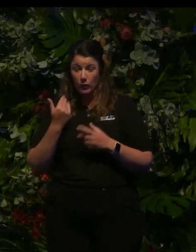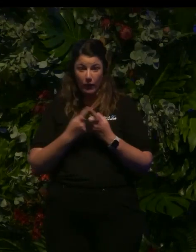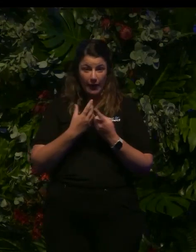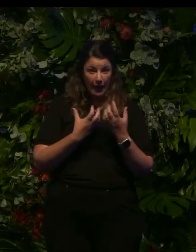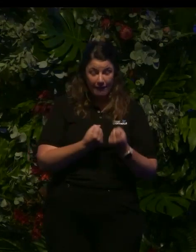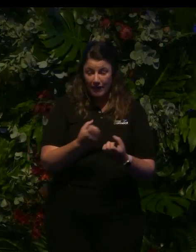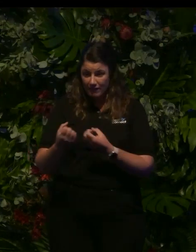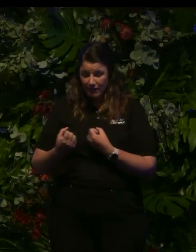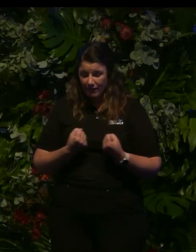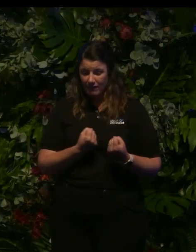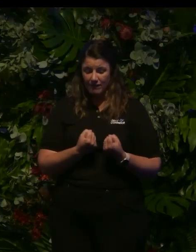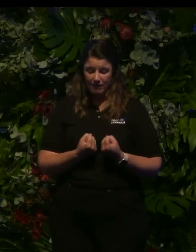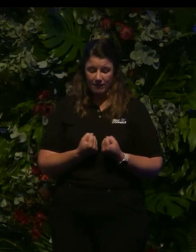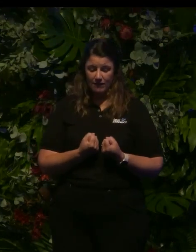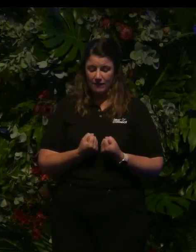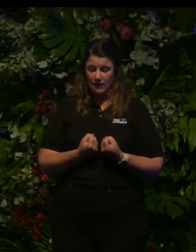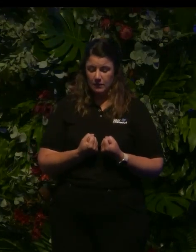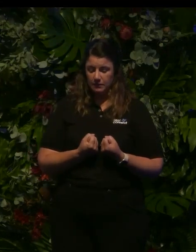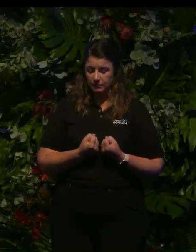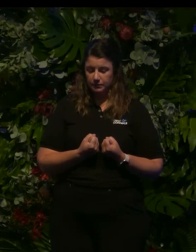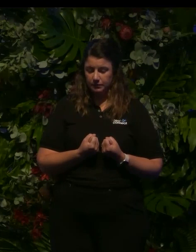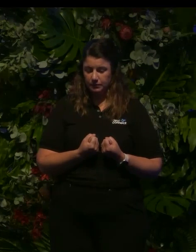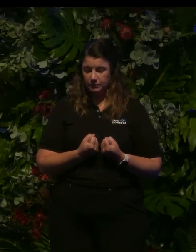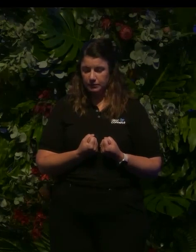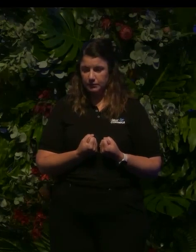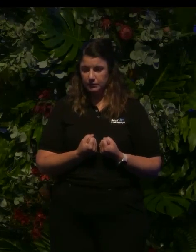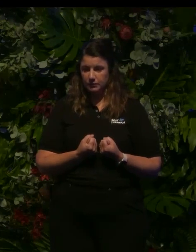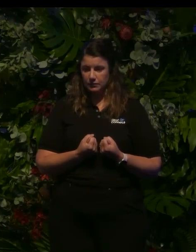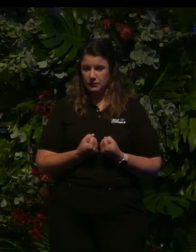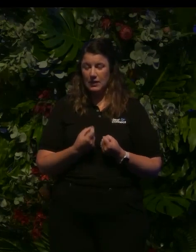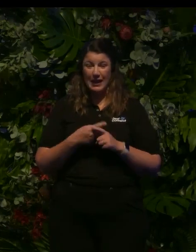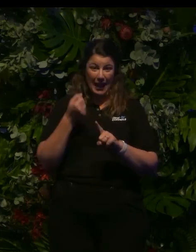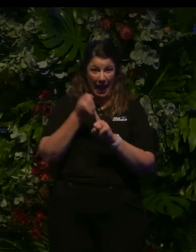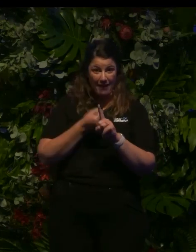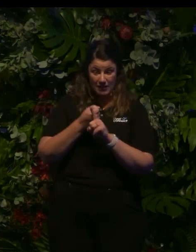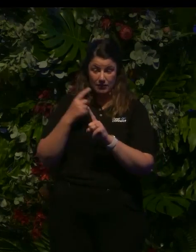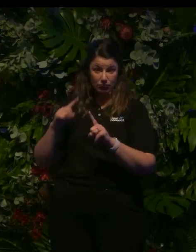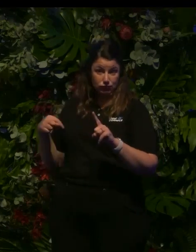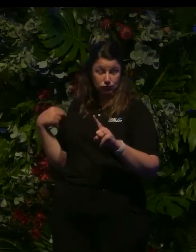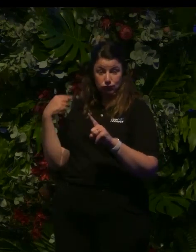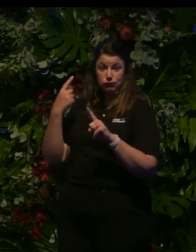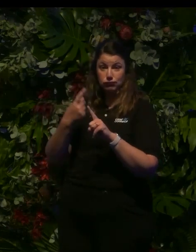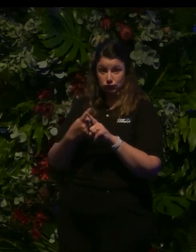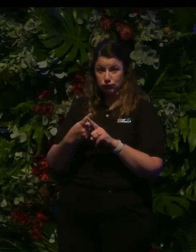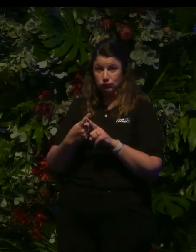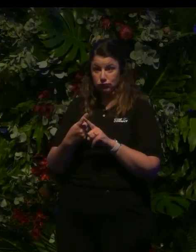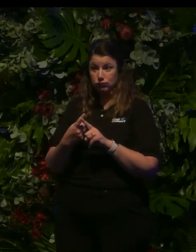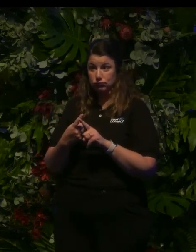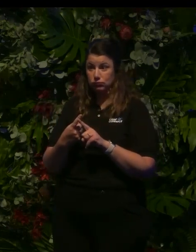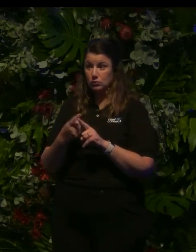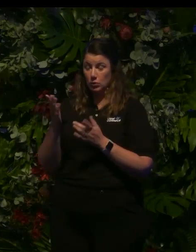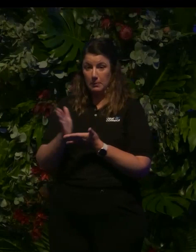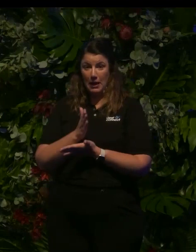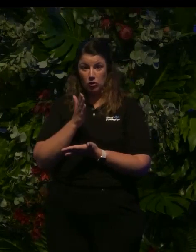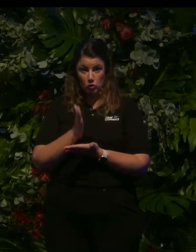and the advocacy which we have done to